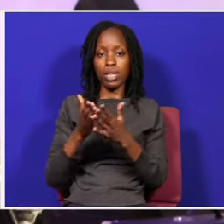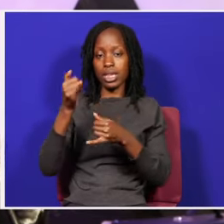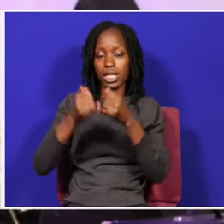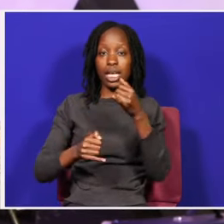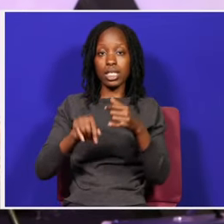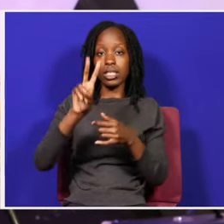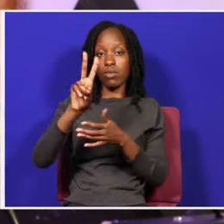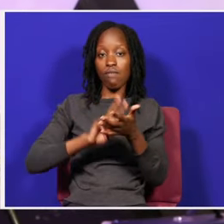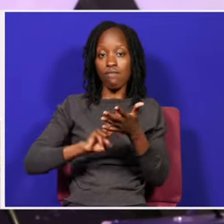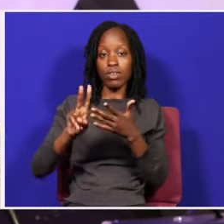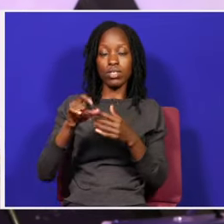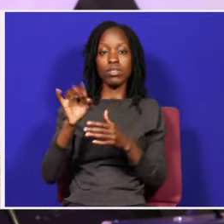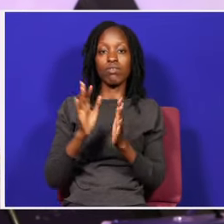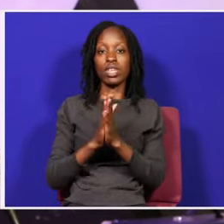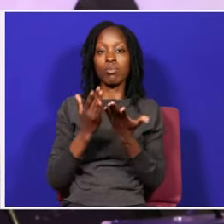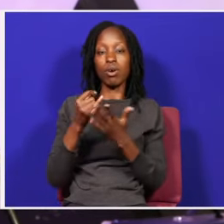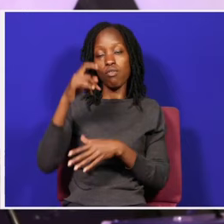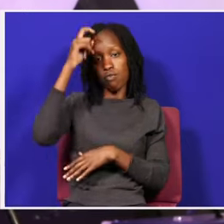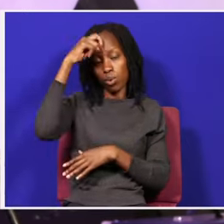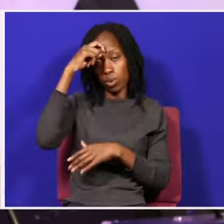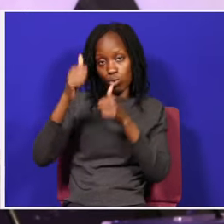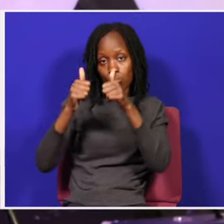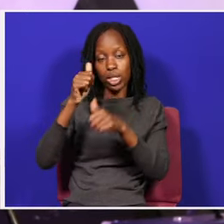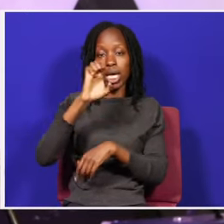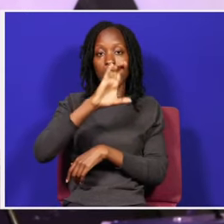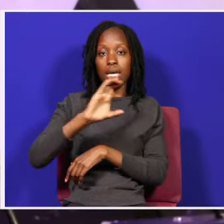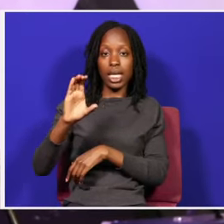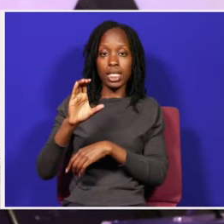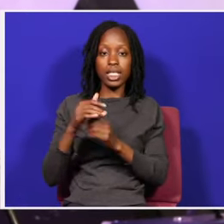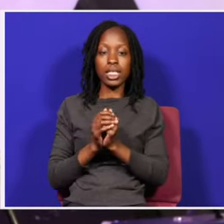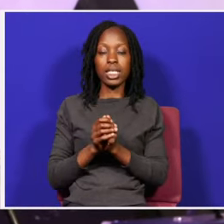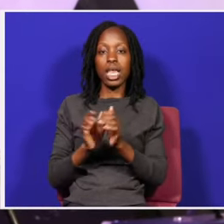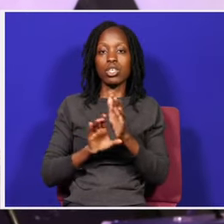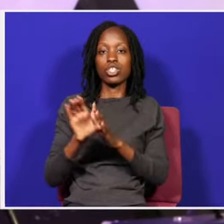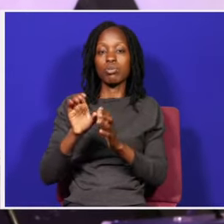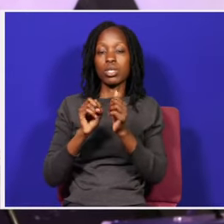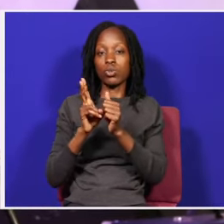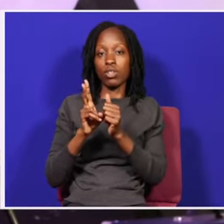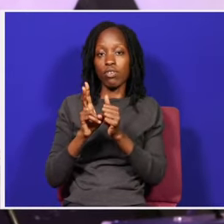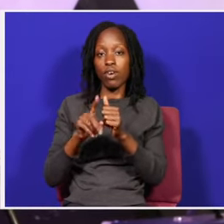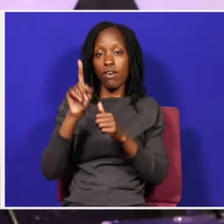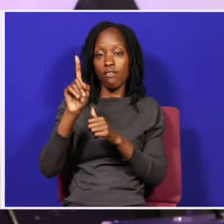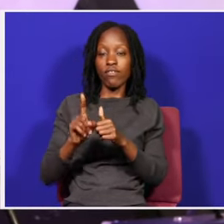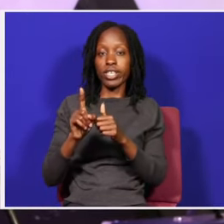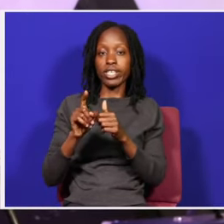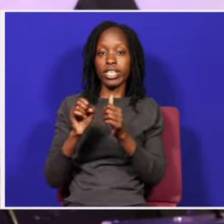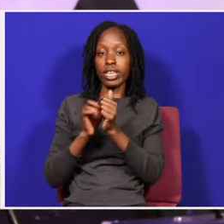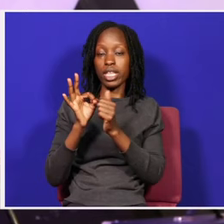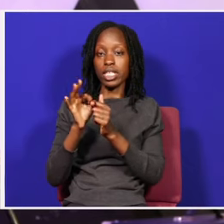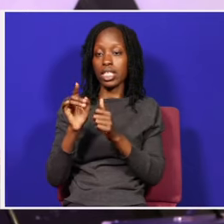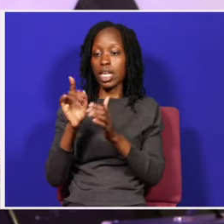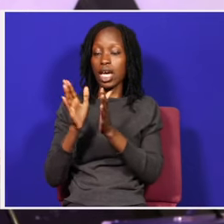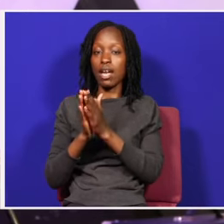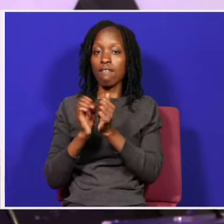last two verses of the book of wisdom, Ecclesiastes. Ecclesiastes chapter 12 and verses 13